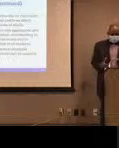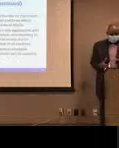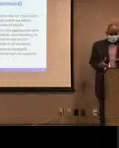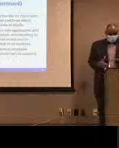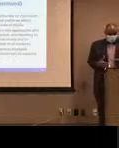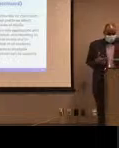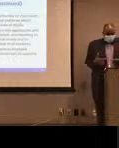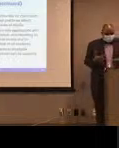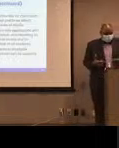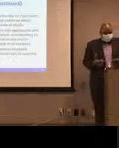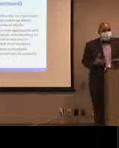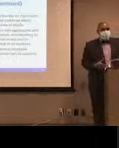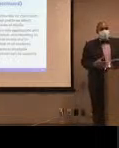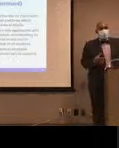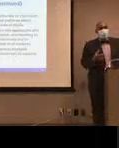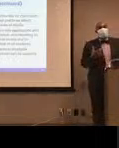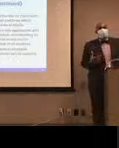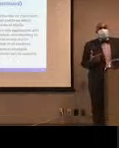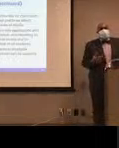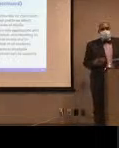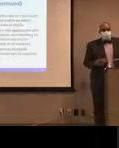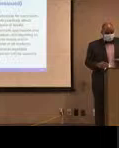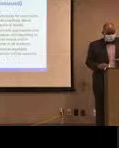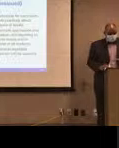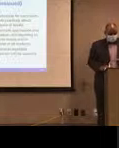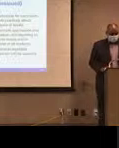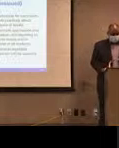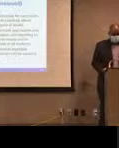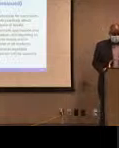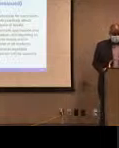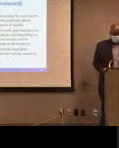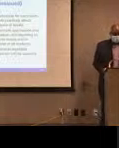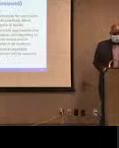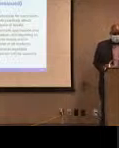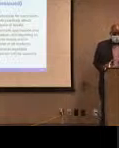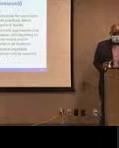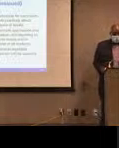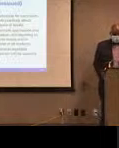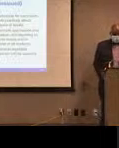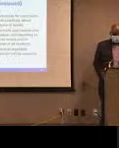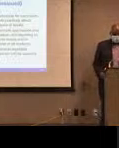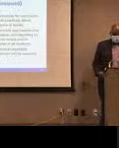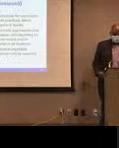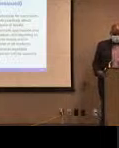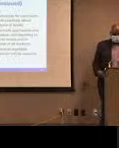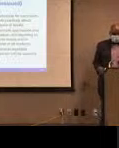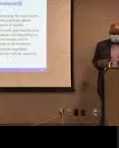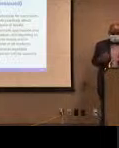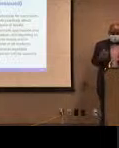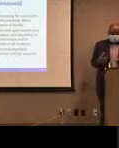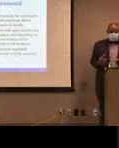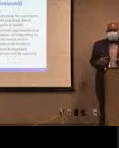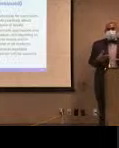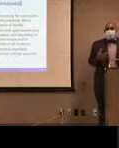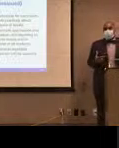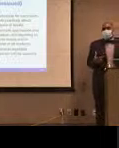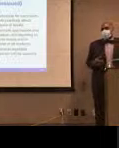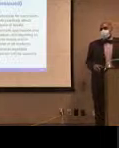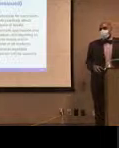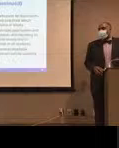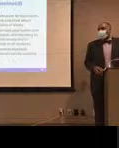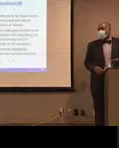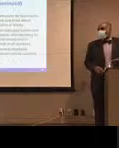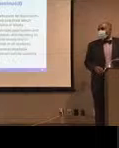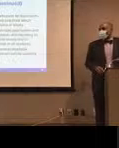So review and assess existing curriculum, first step there, for bias-free, cultural relevant concepts